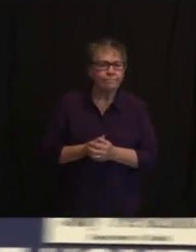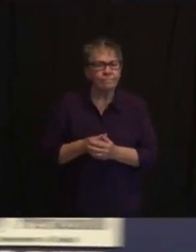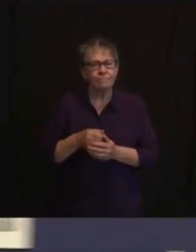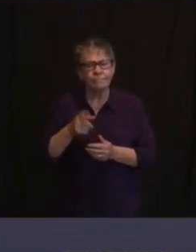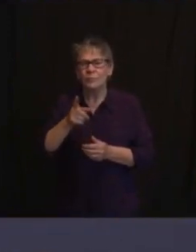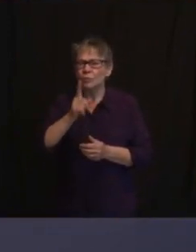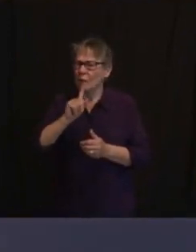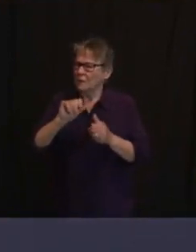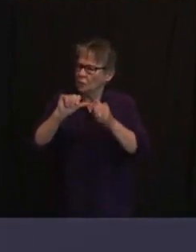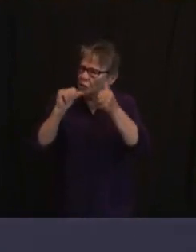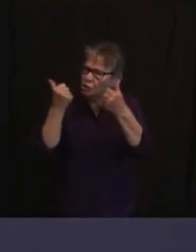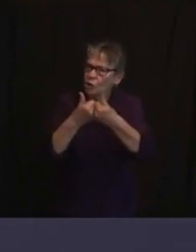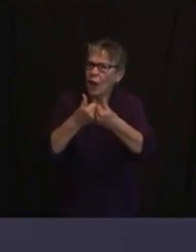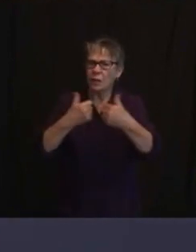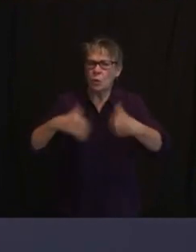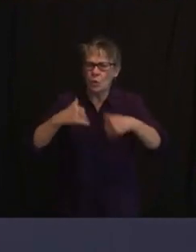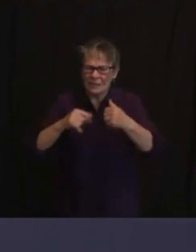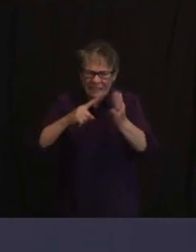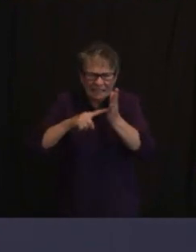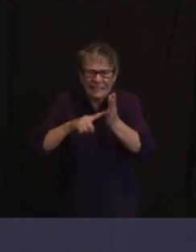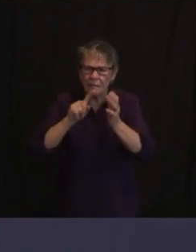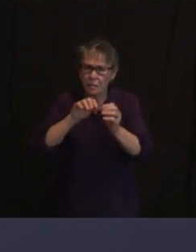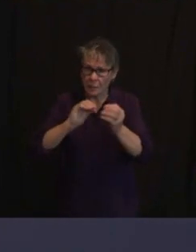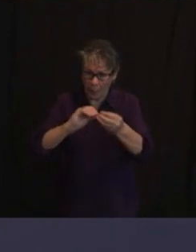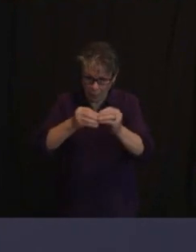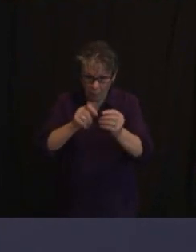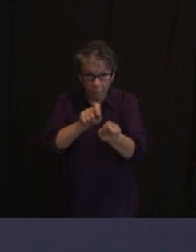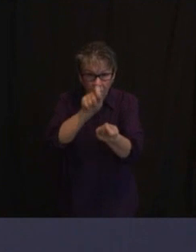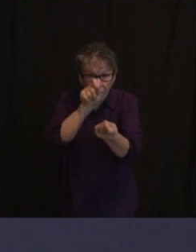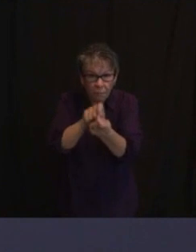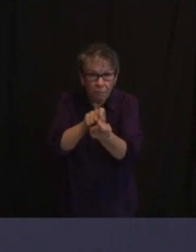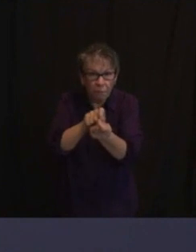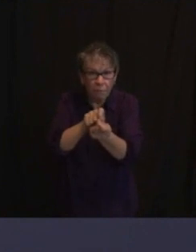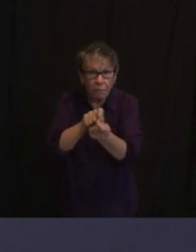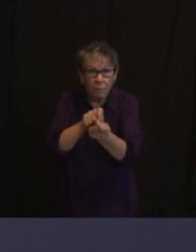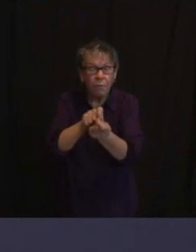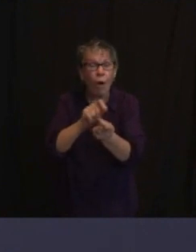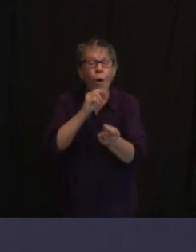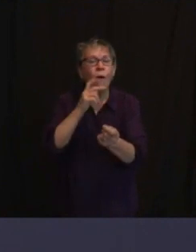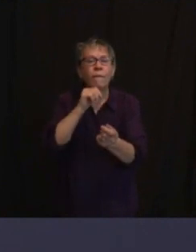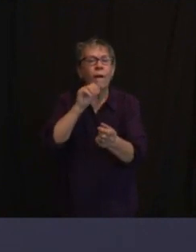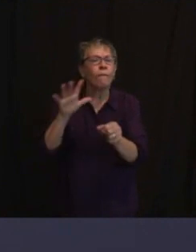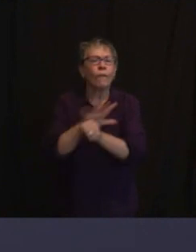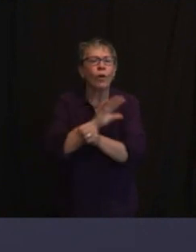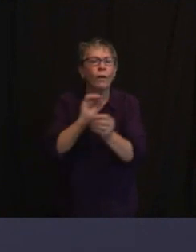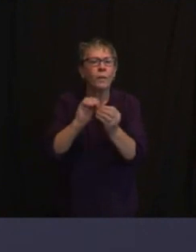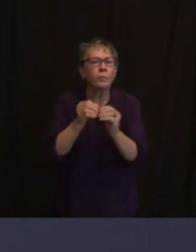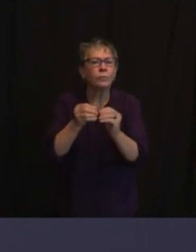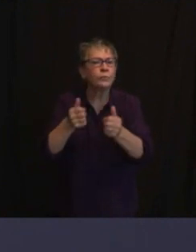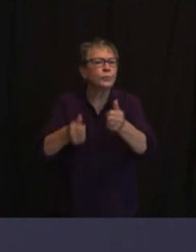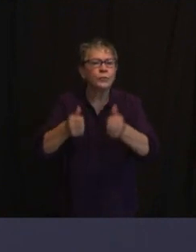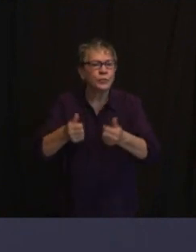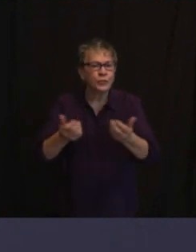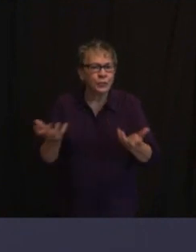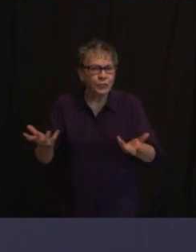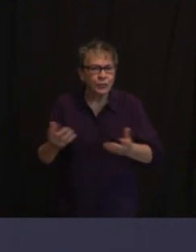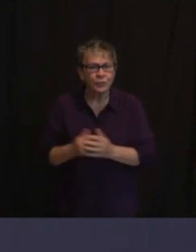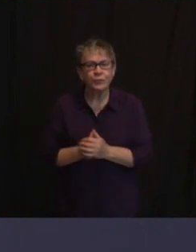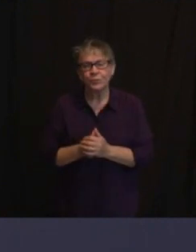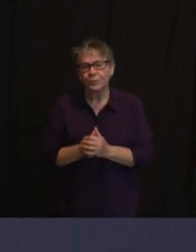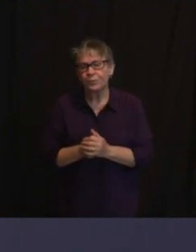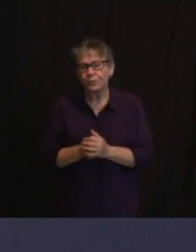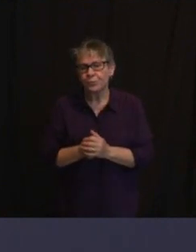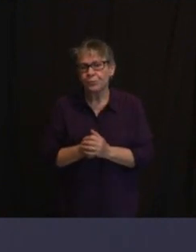Elise is a non-medical, certainly not an epidemiologist as Christina is. This will be, I think, iterative and a work in